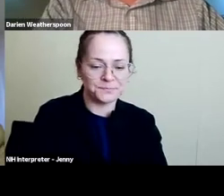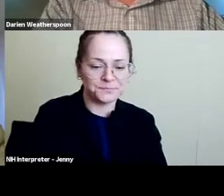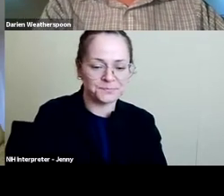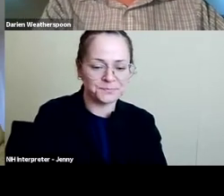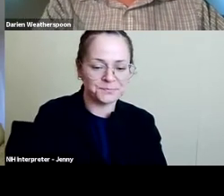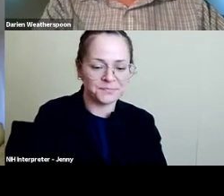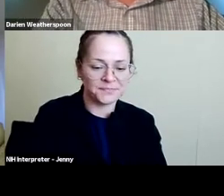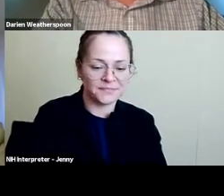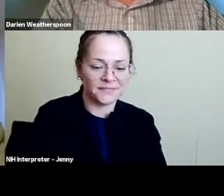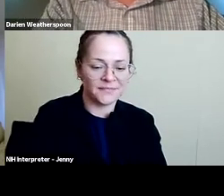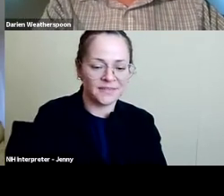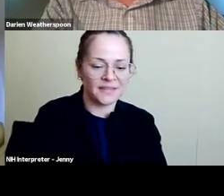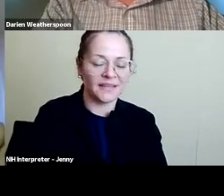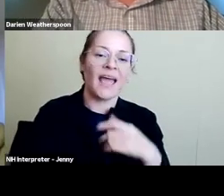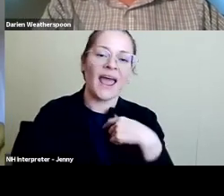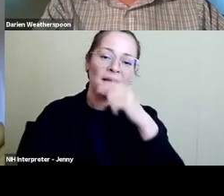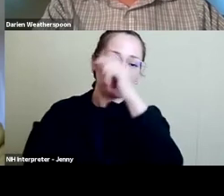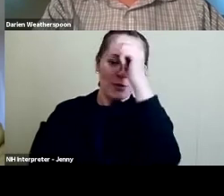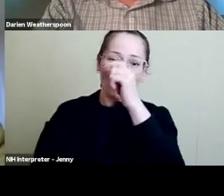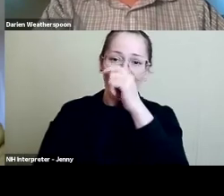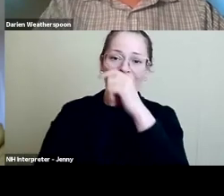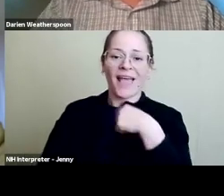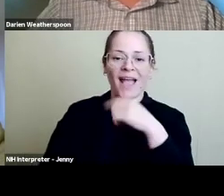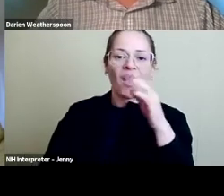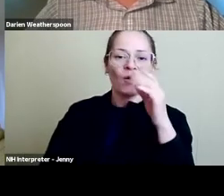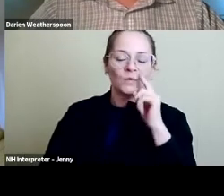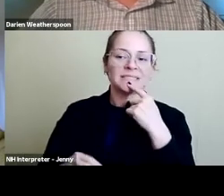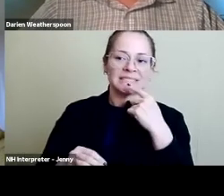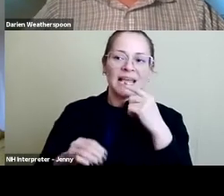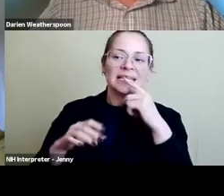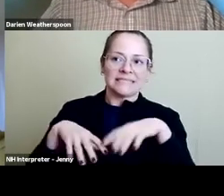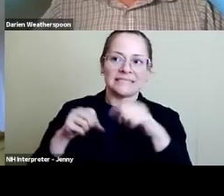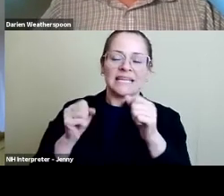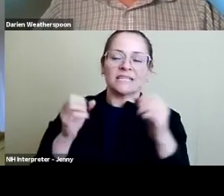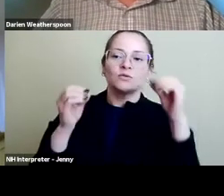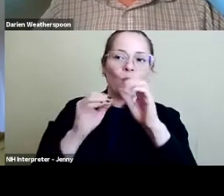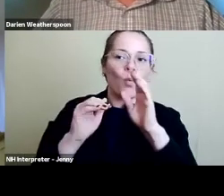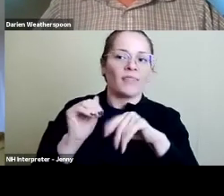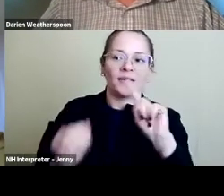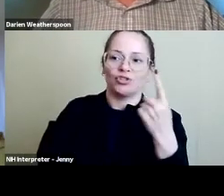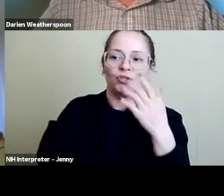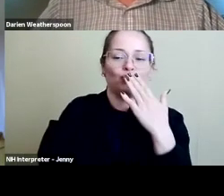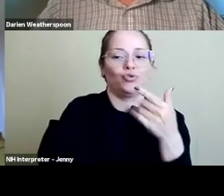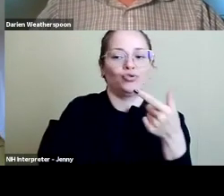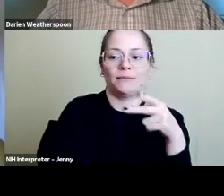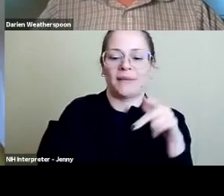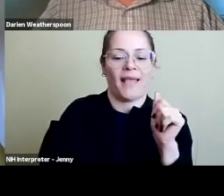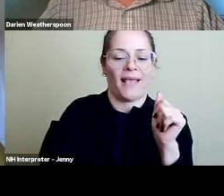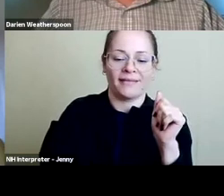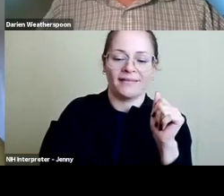say, putting on my admissions hat, I think that it certainly takes more than just a good GPA or a